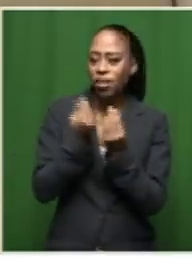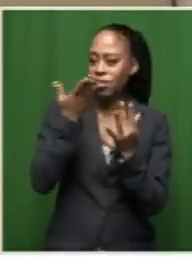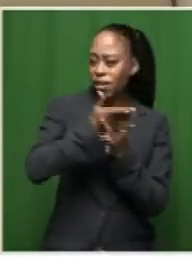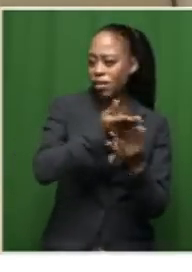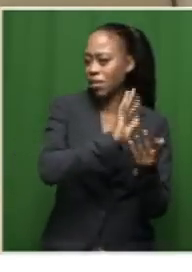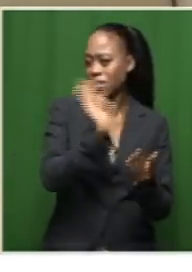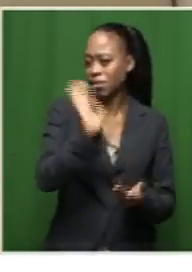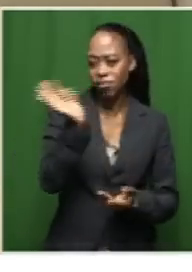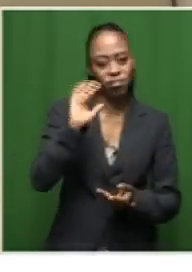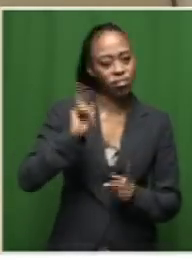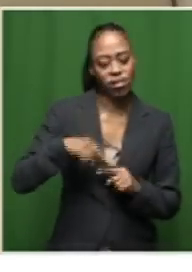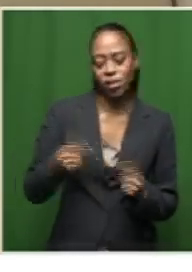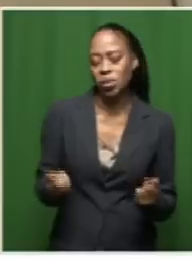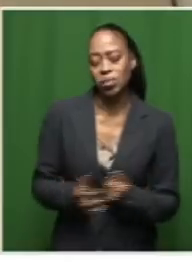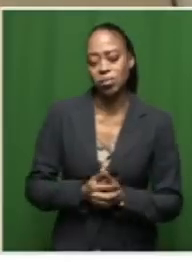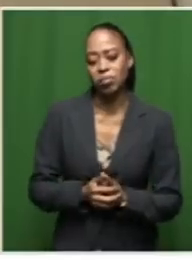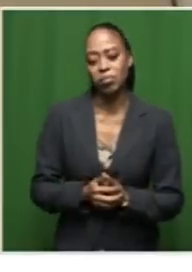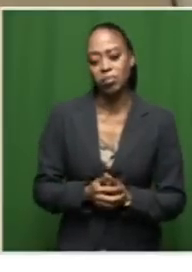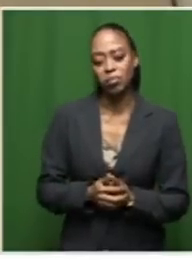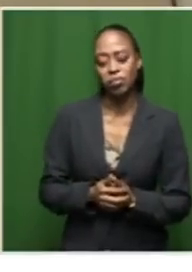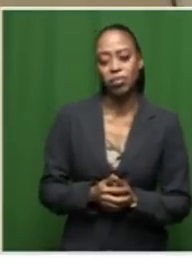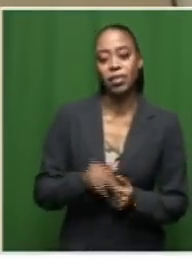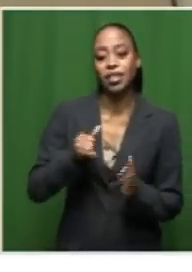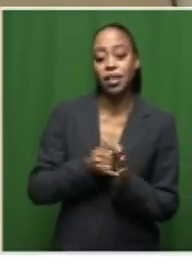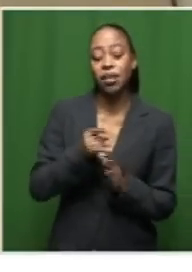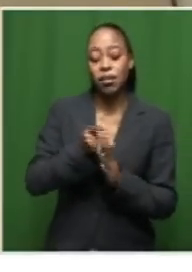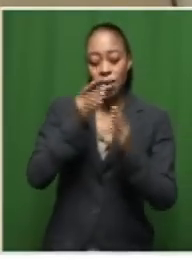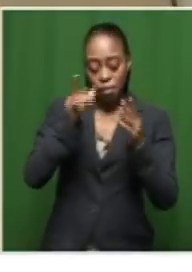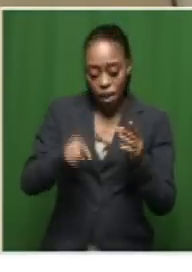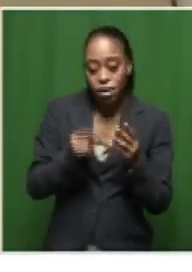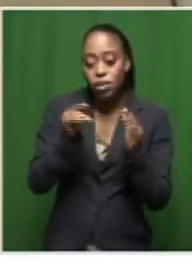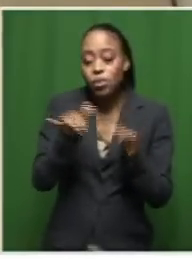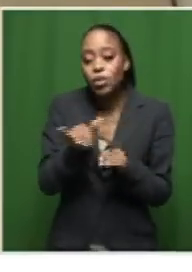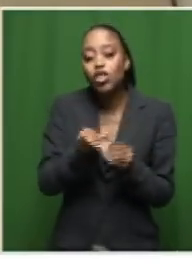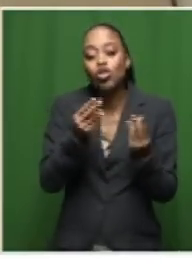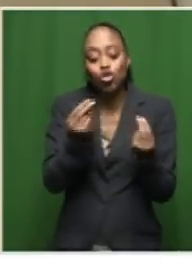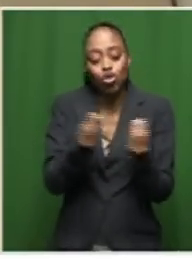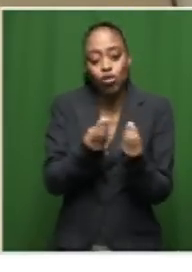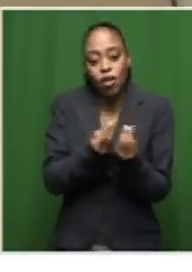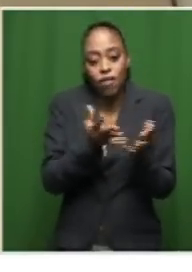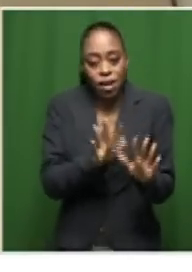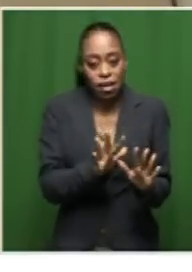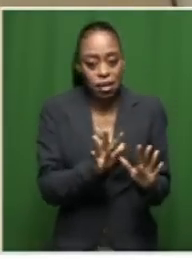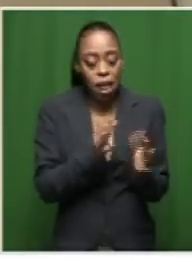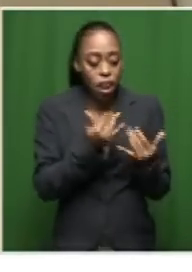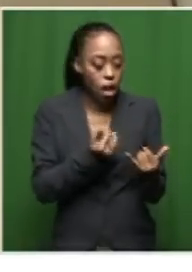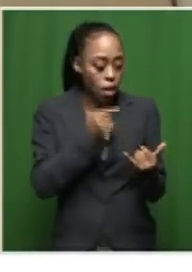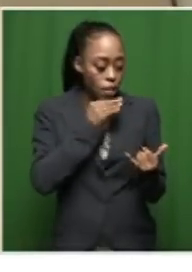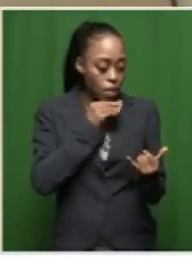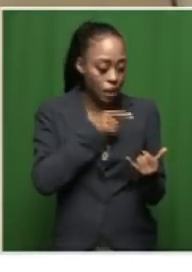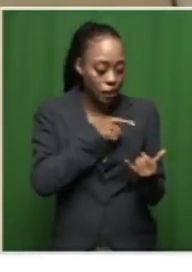that or a deduction in lieu of a notice period. It's got to be that you did something that amounts to